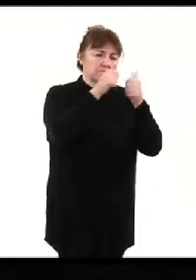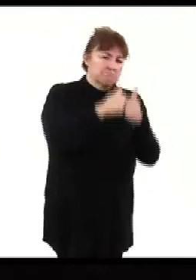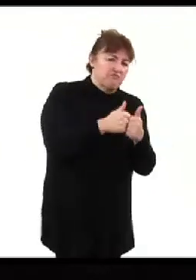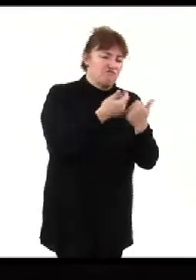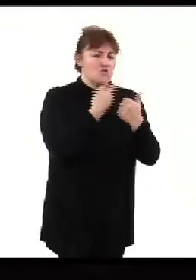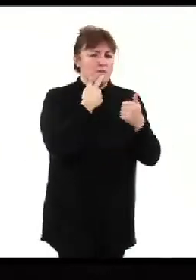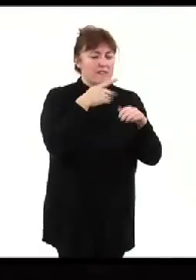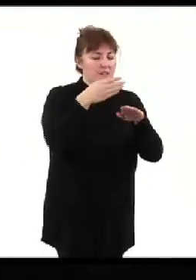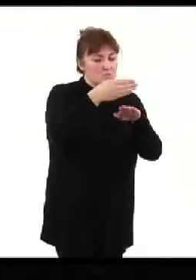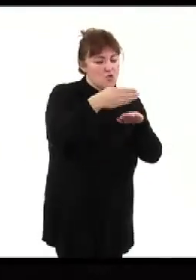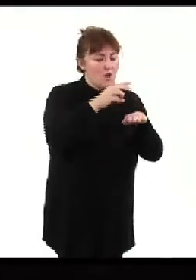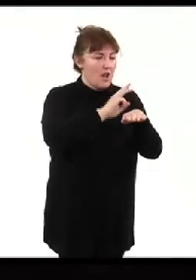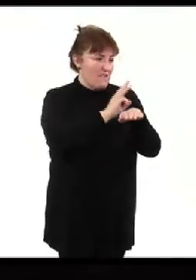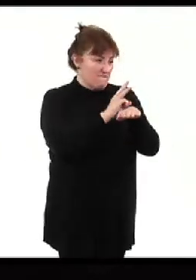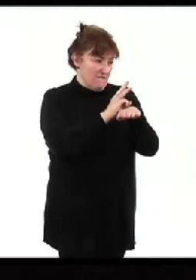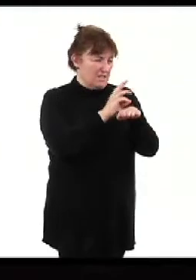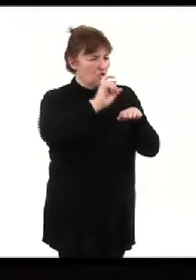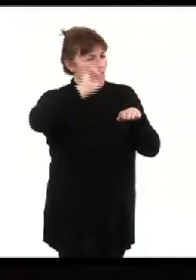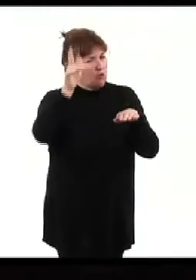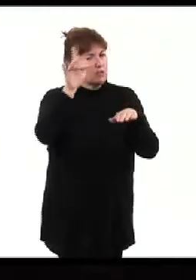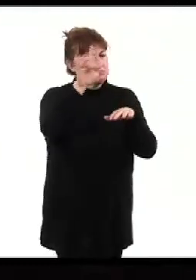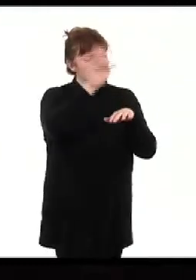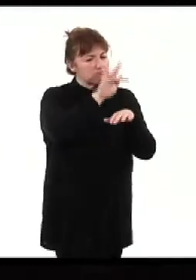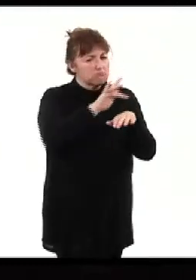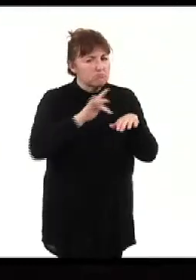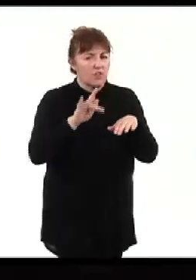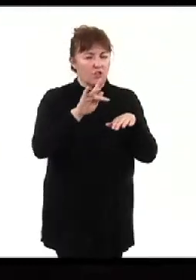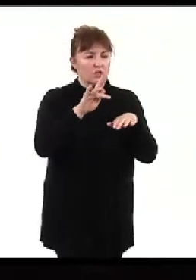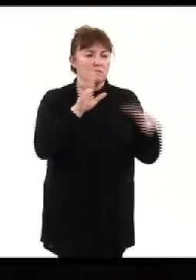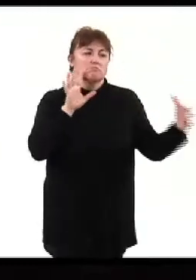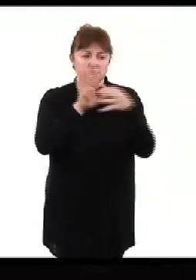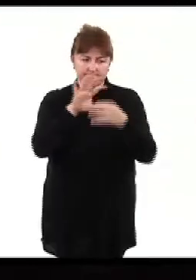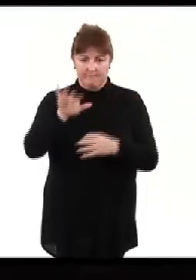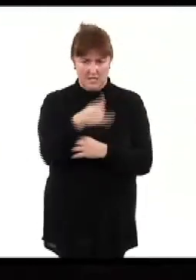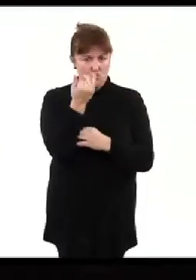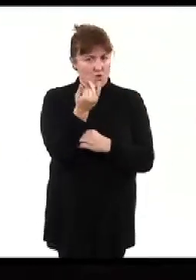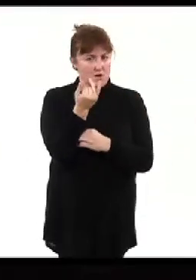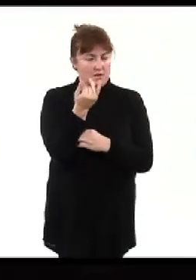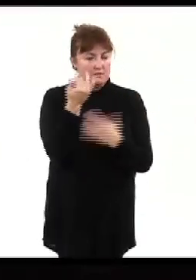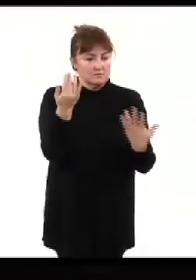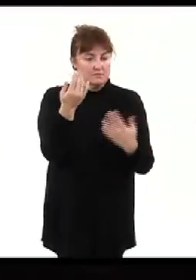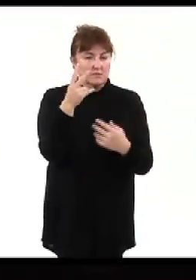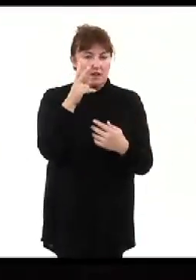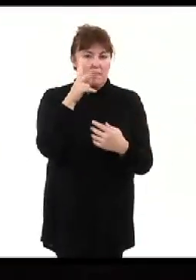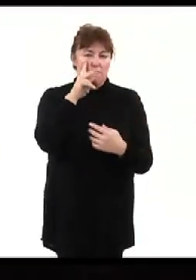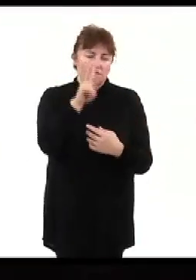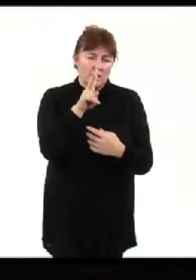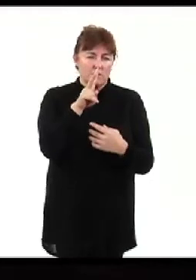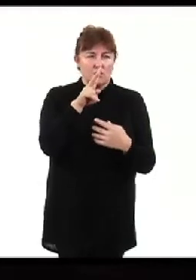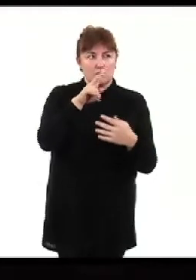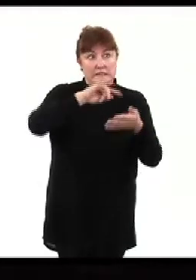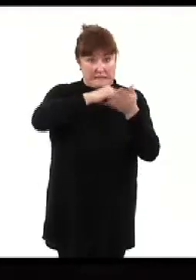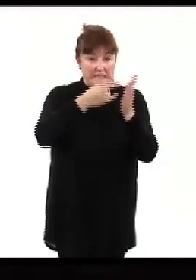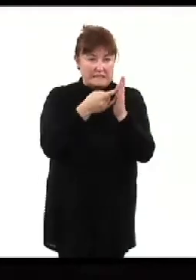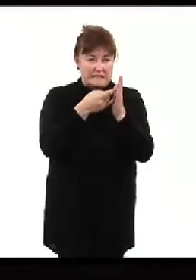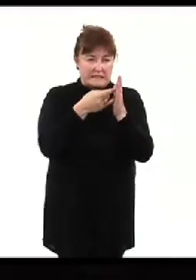two-area model of Broca and Wernicke, there are lots of other areas that are involved in language processing, and we're looking